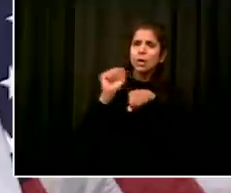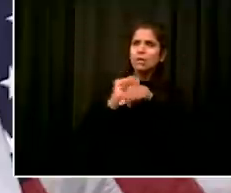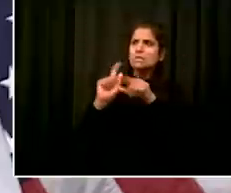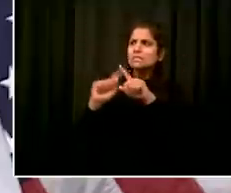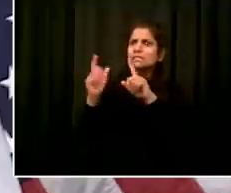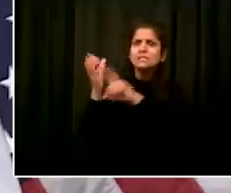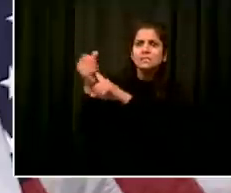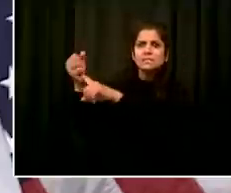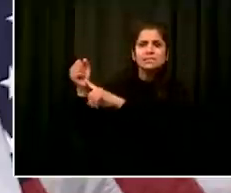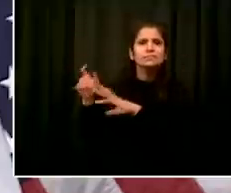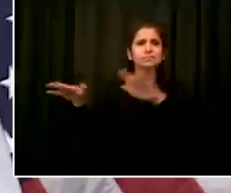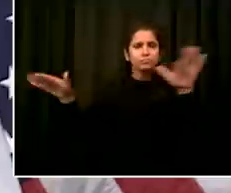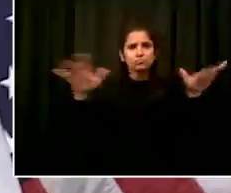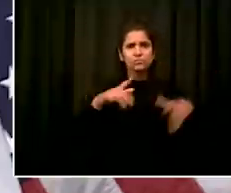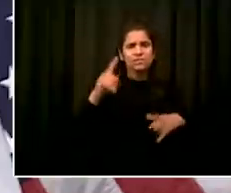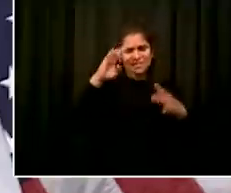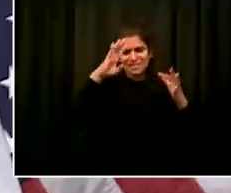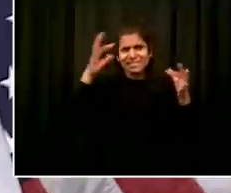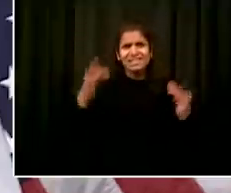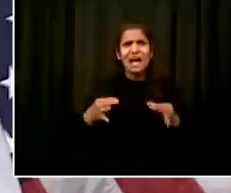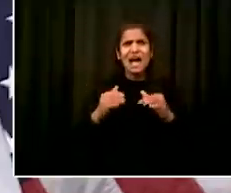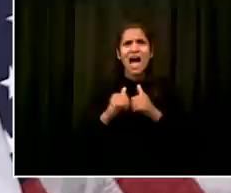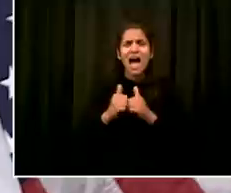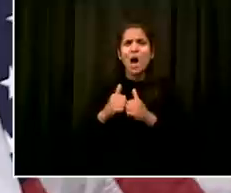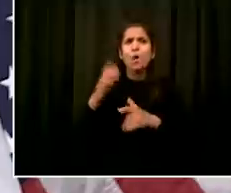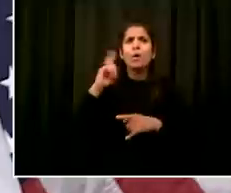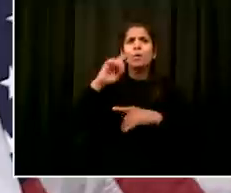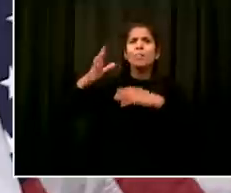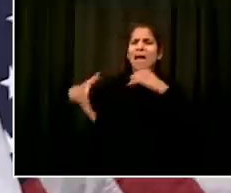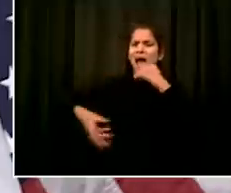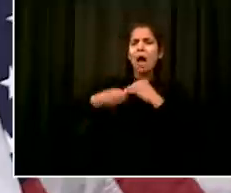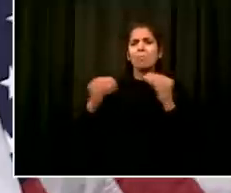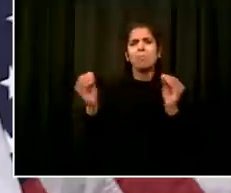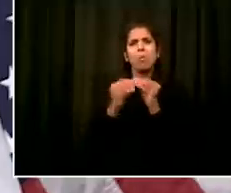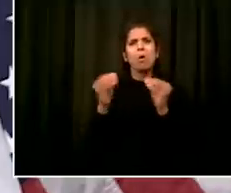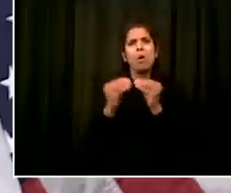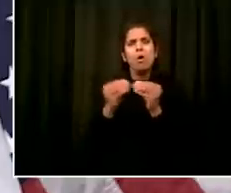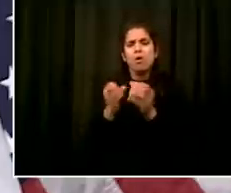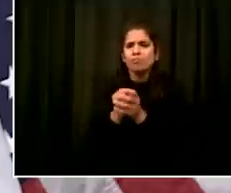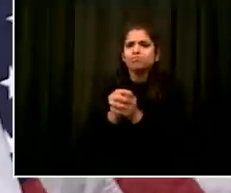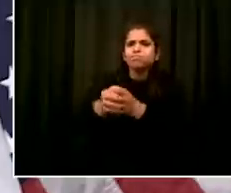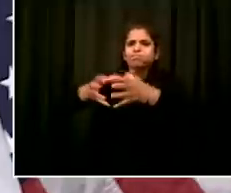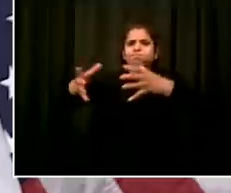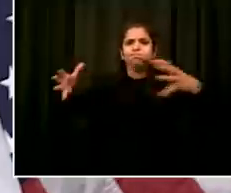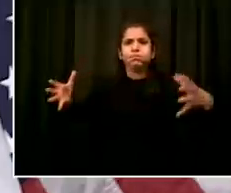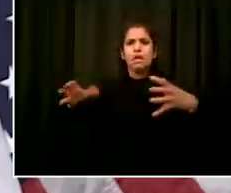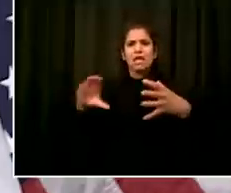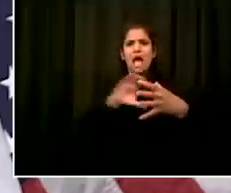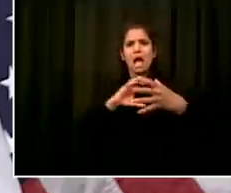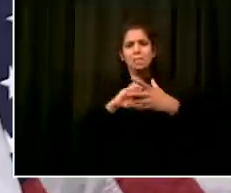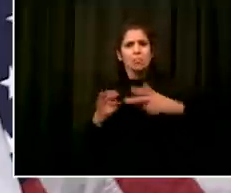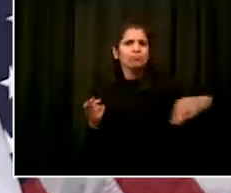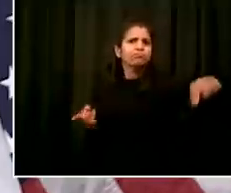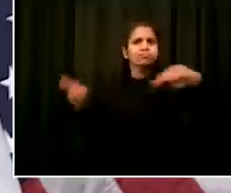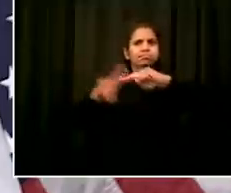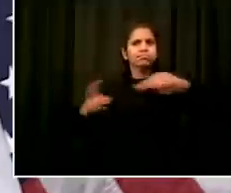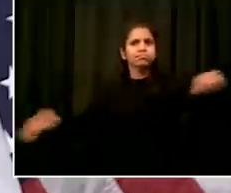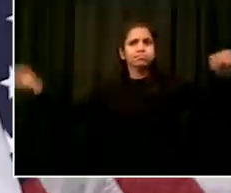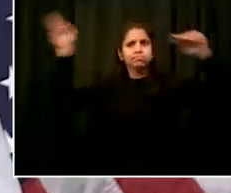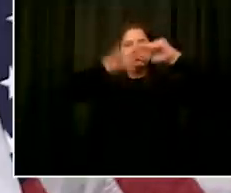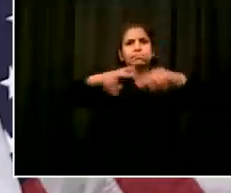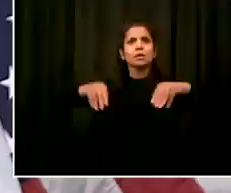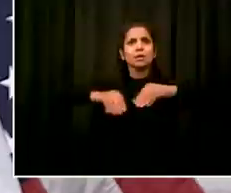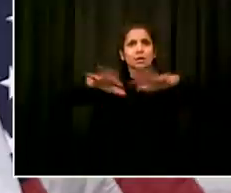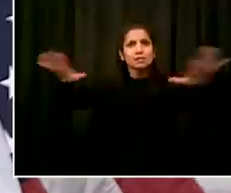street, and we have to focus on youth programming. The initiative is called Safe Streets, Safe